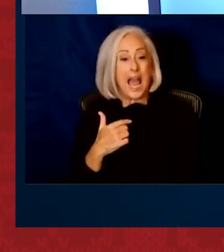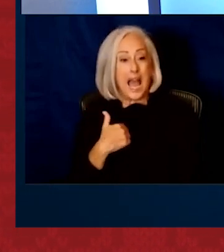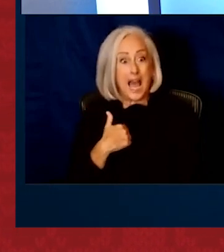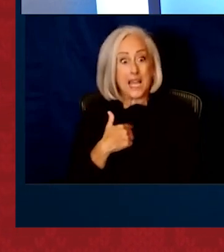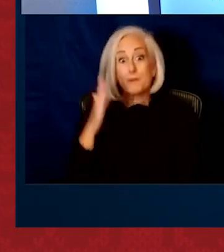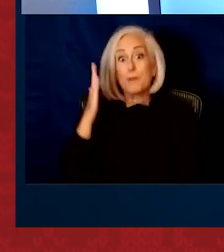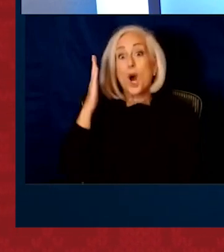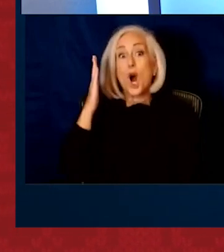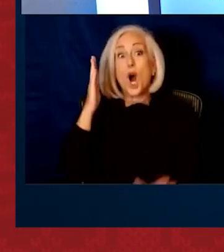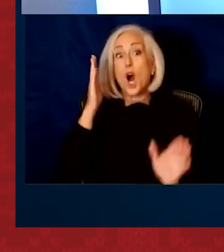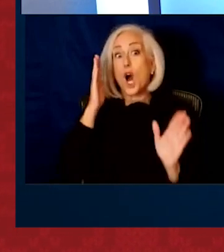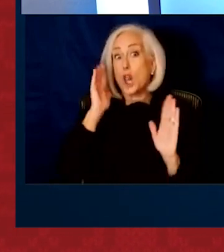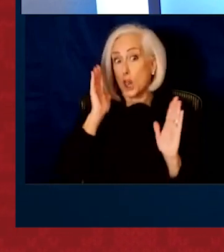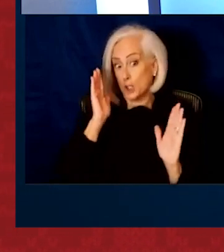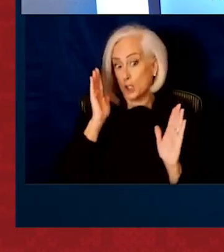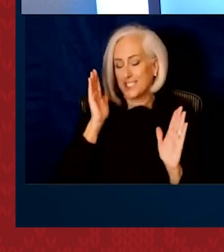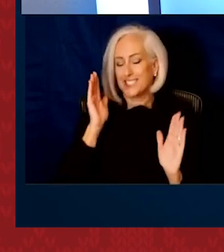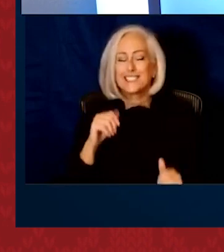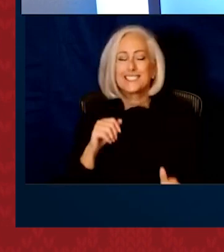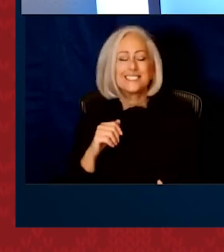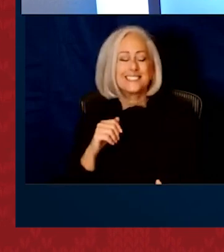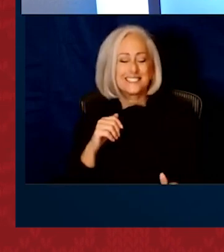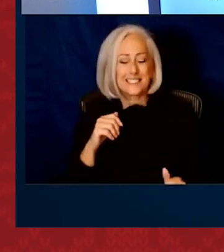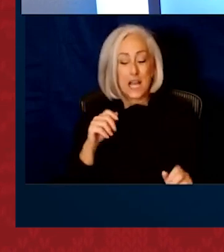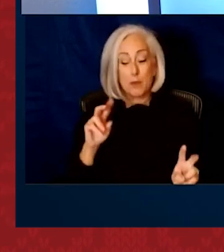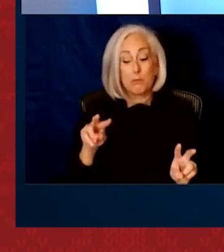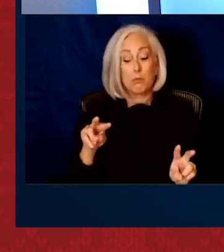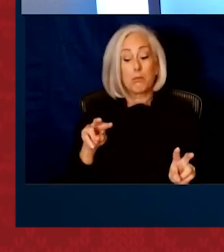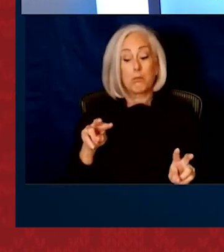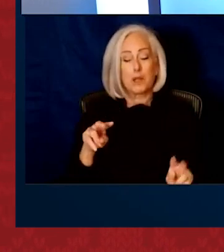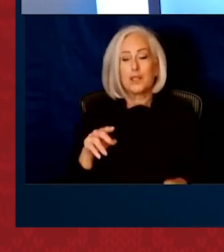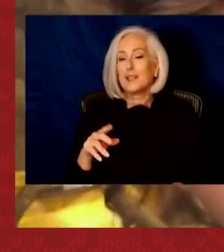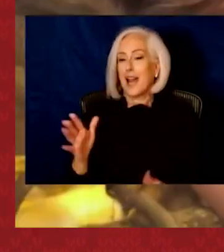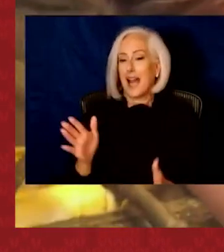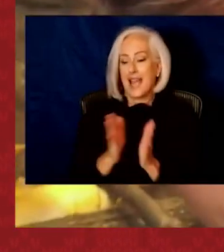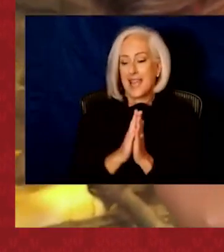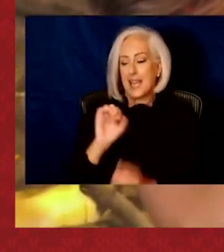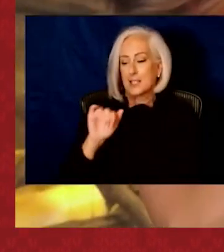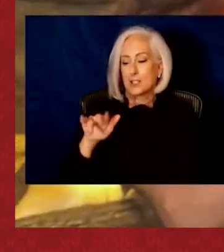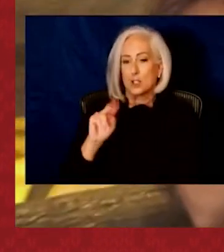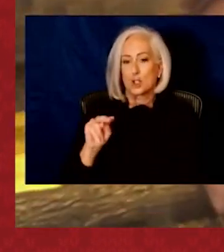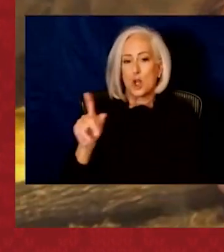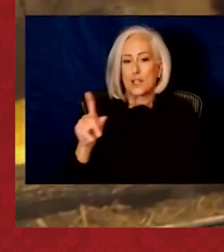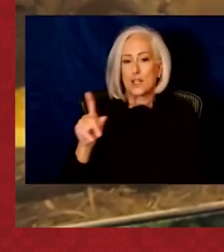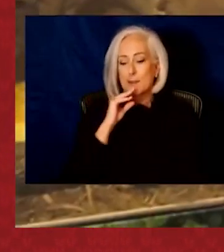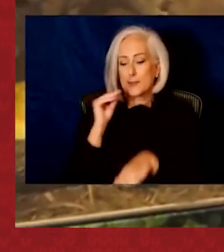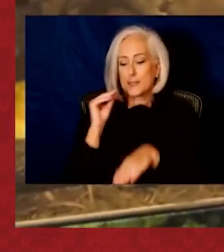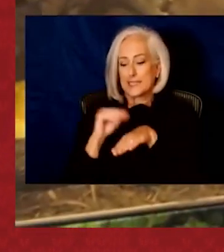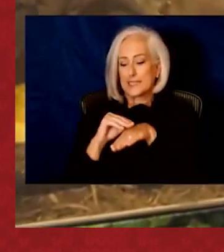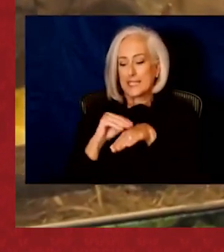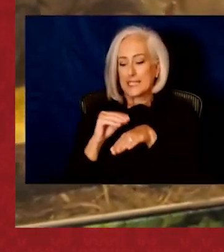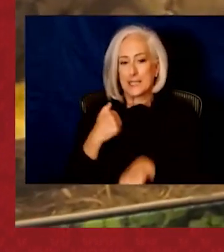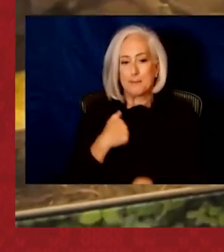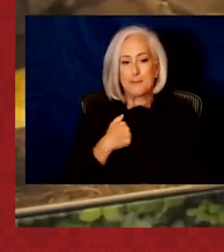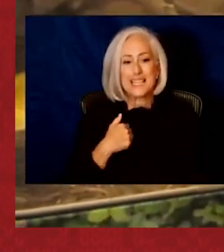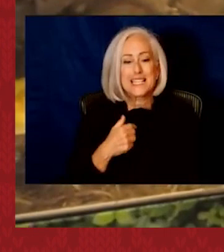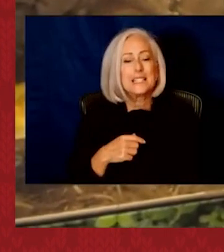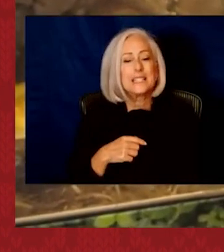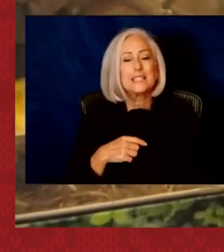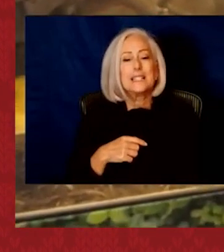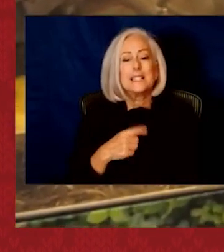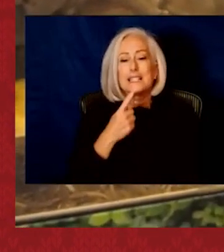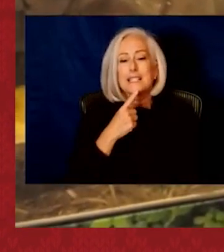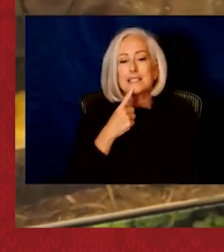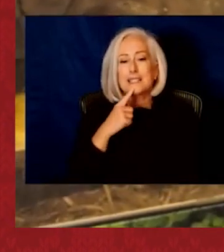I'm staying excellent alert. play. No, I asked Sean if he was giving me kisses, and Sean said that every time Ron sticks out his tongue, he's